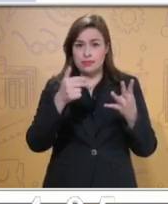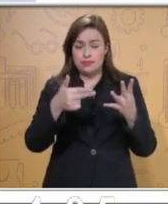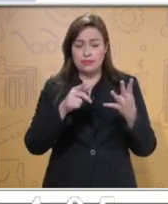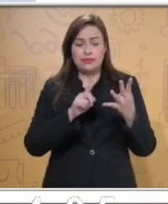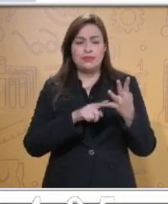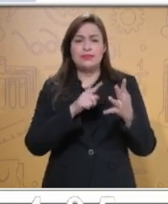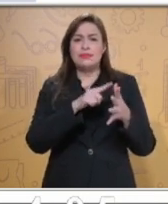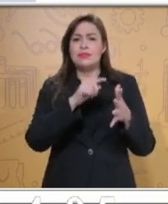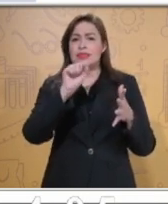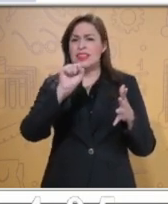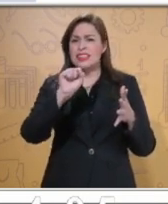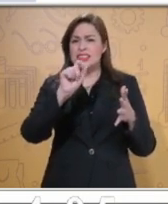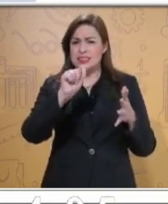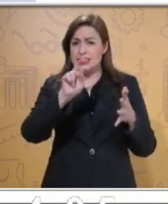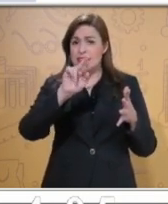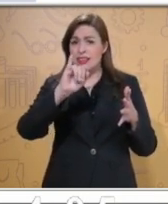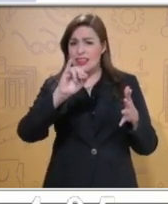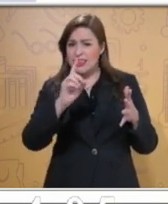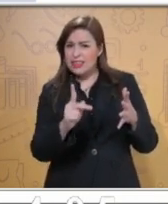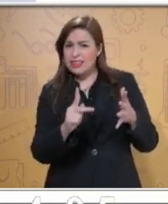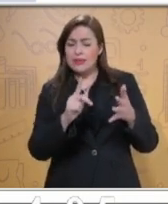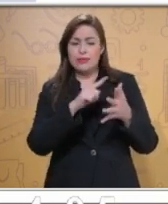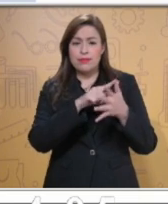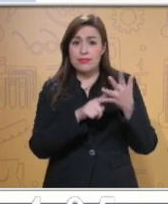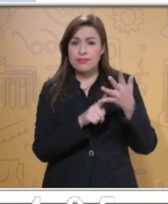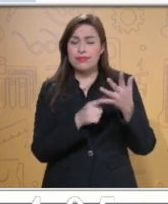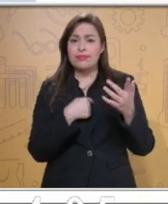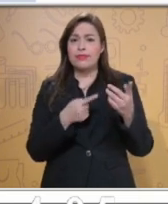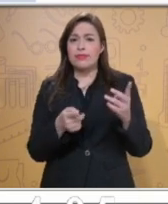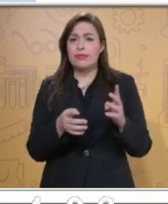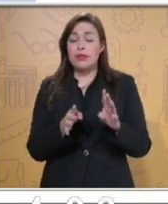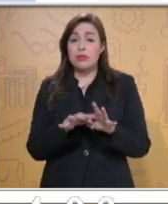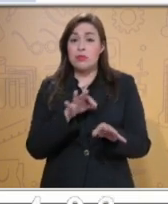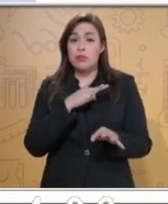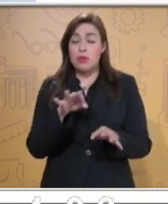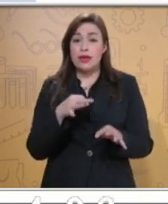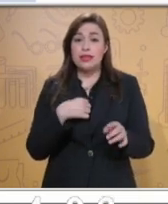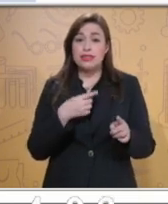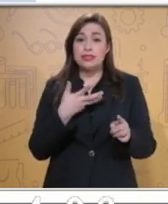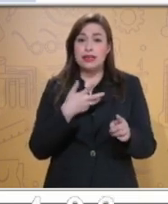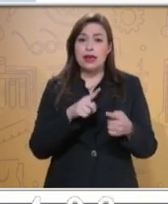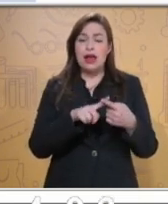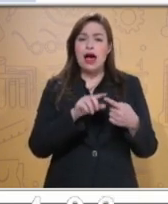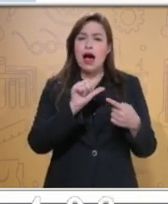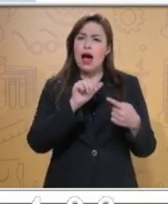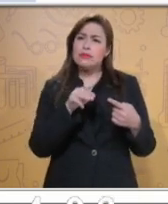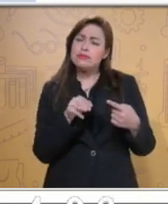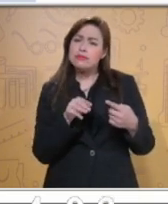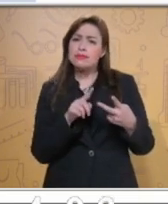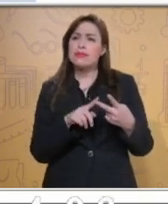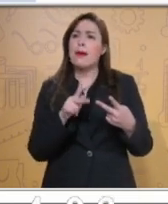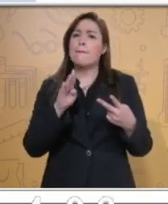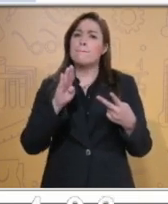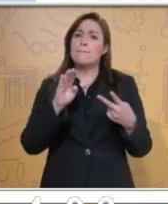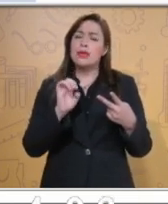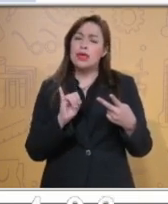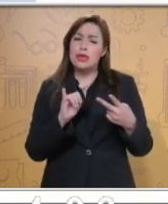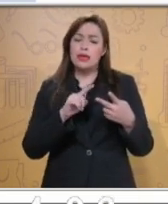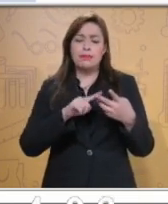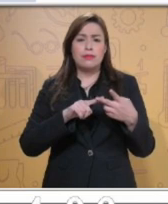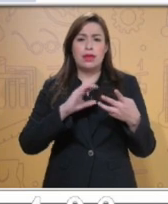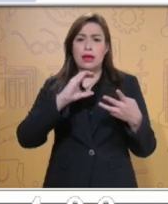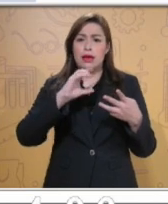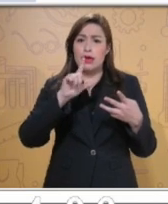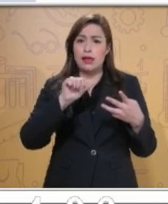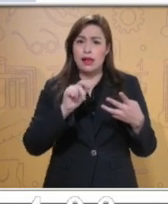drip. And for matching noises, we can find honk, beep, clang,